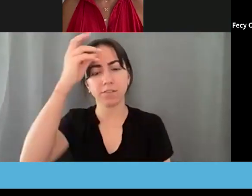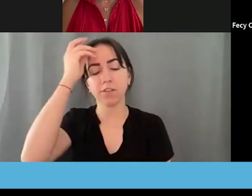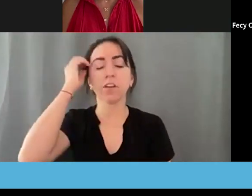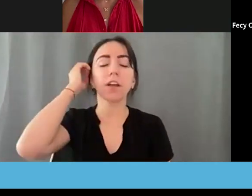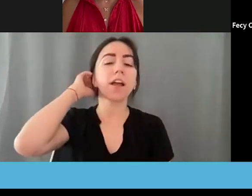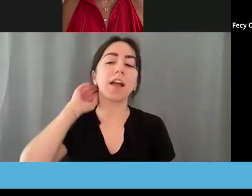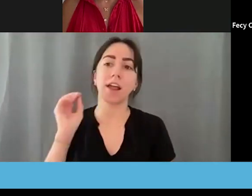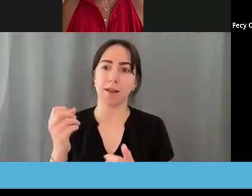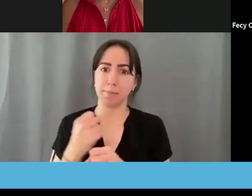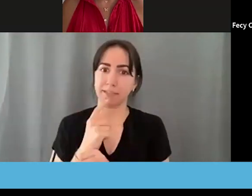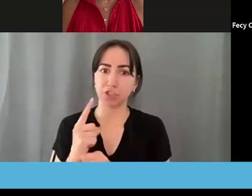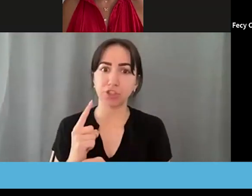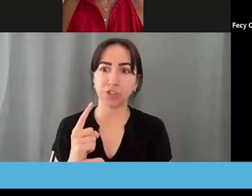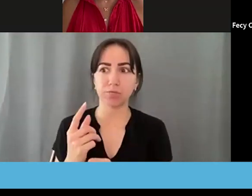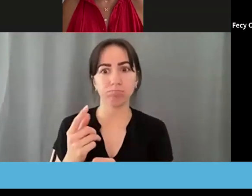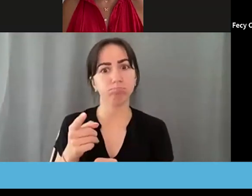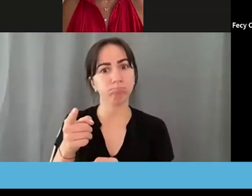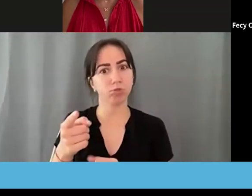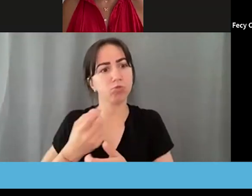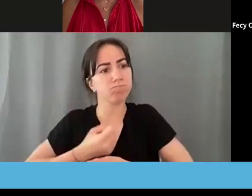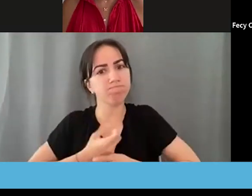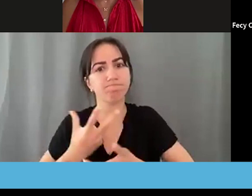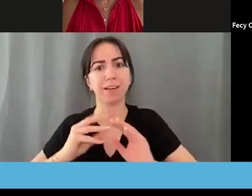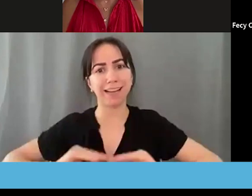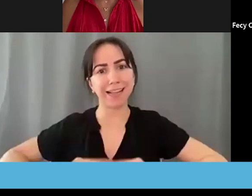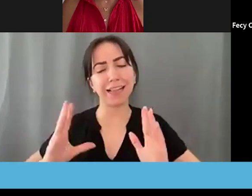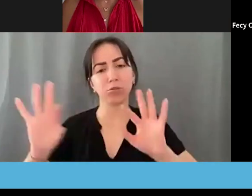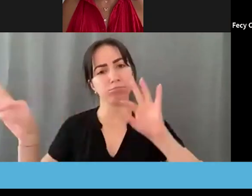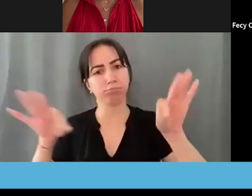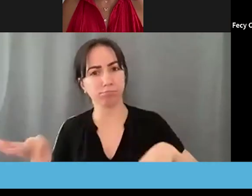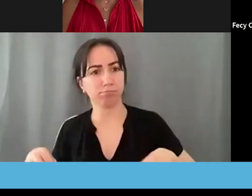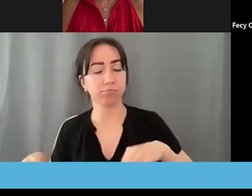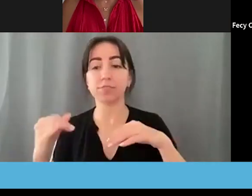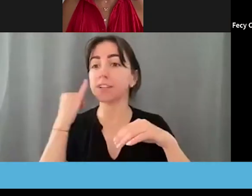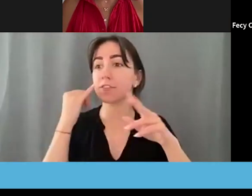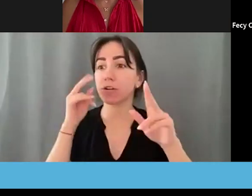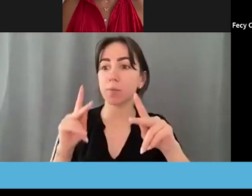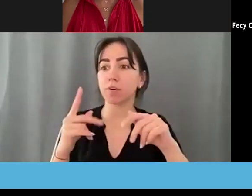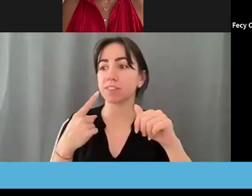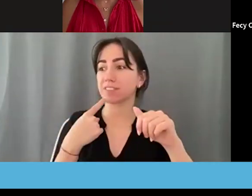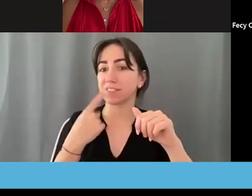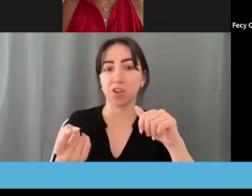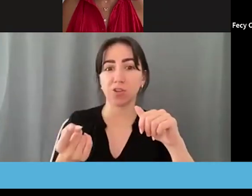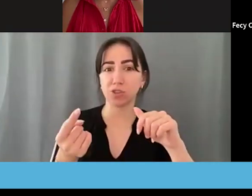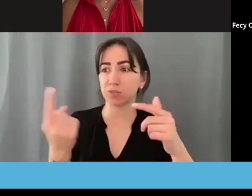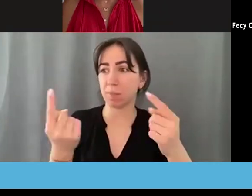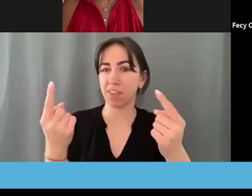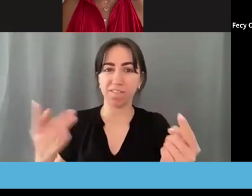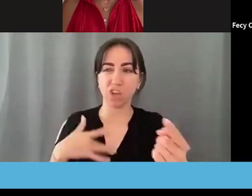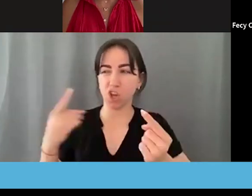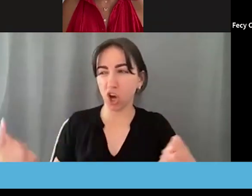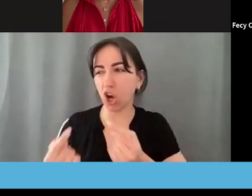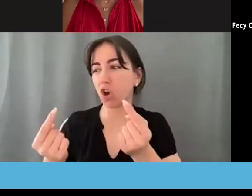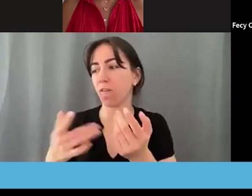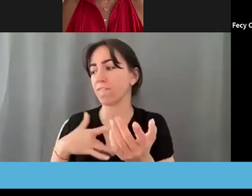in and making sure that you're really expressing yourself clearly. And even if someone says something to you that is hurtful or a little bit